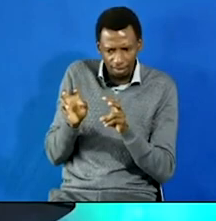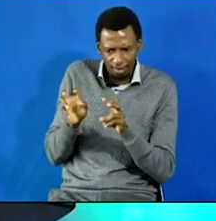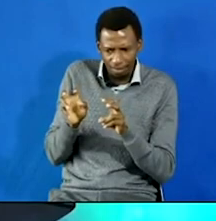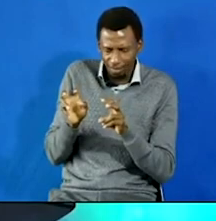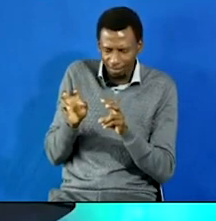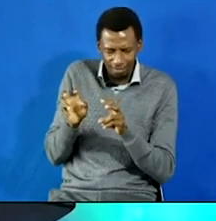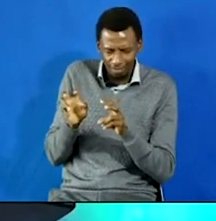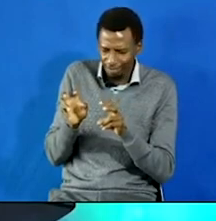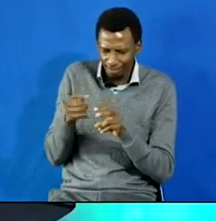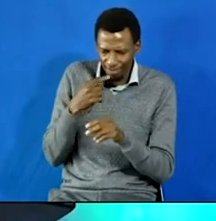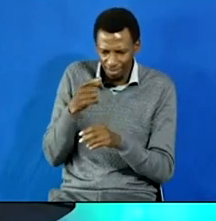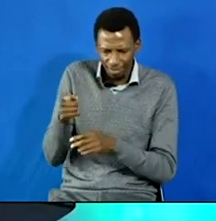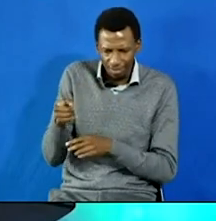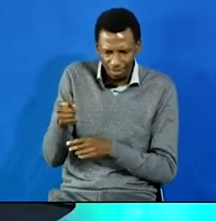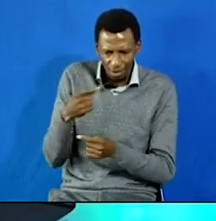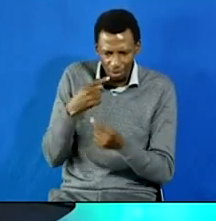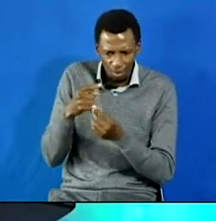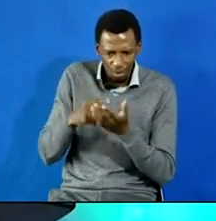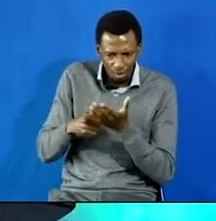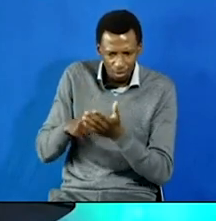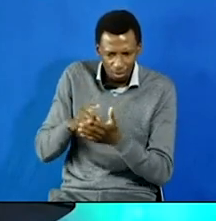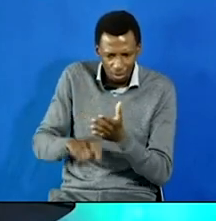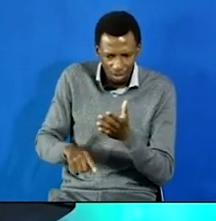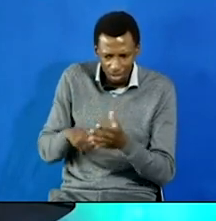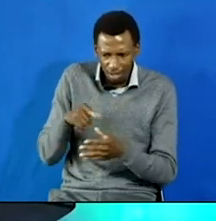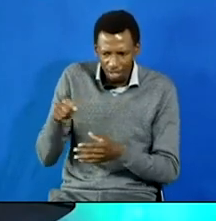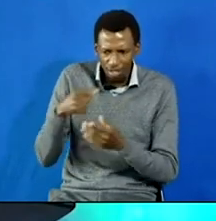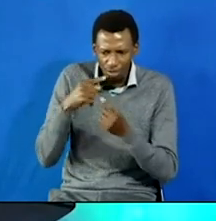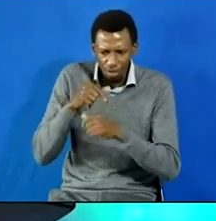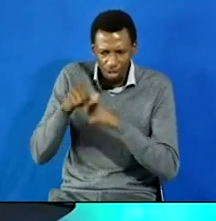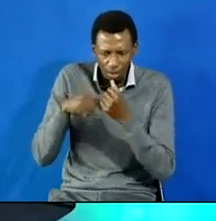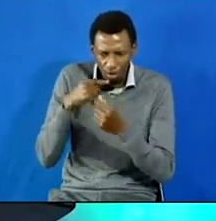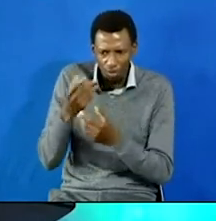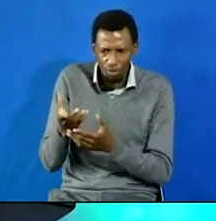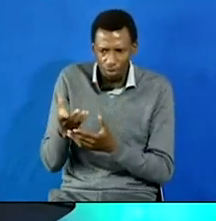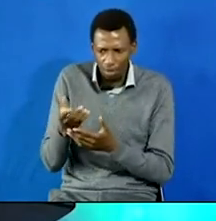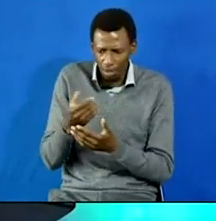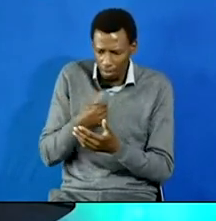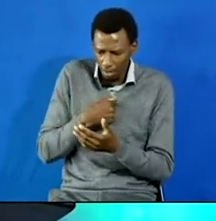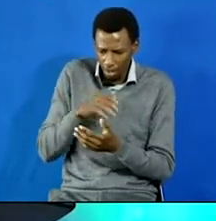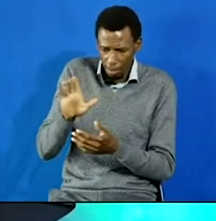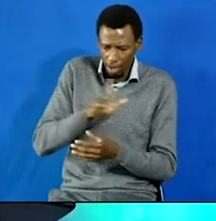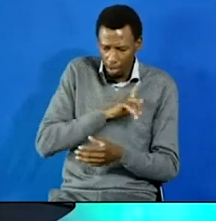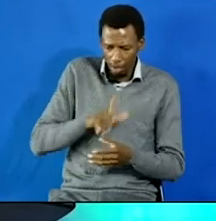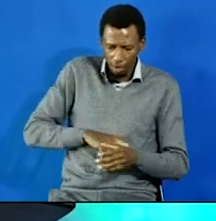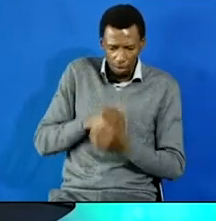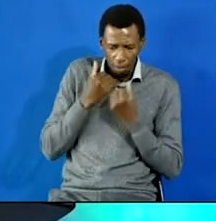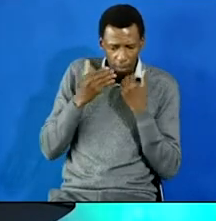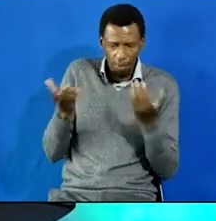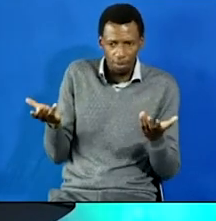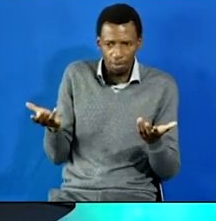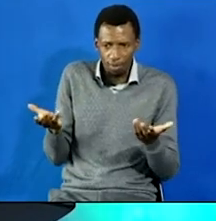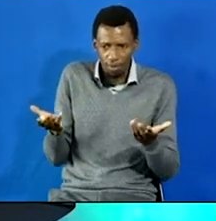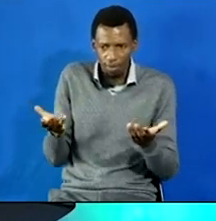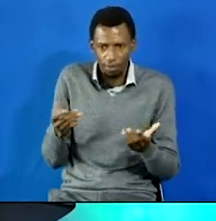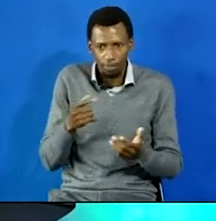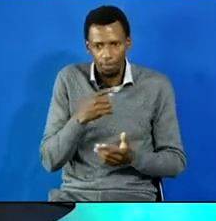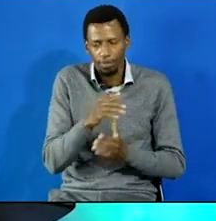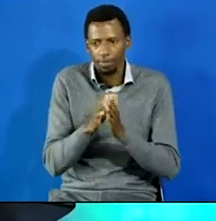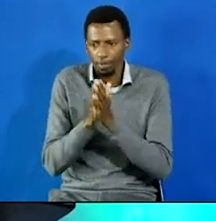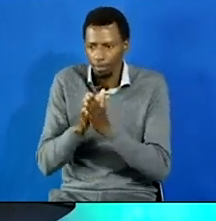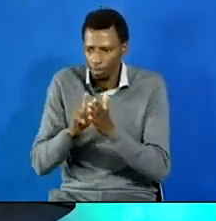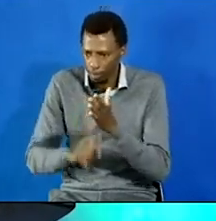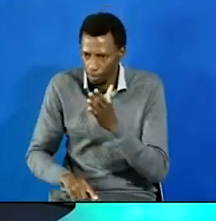that young man talking about? Or who is he talking about? I'm not his Lord. It's my prayer,